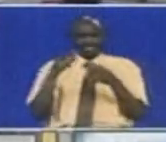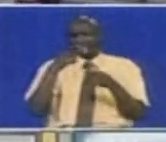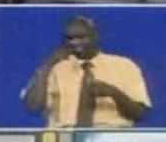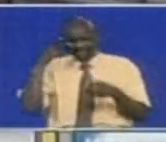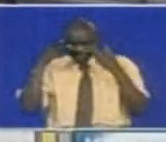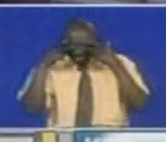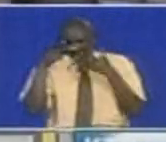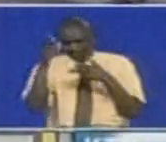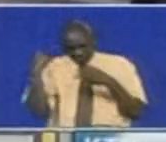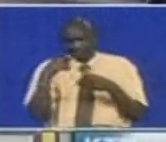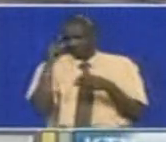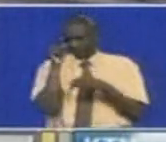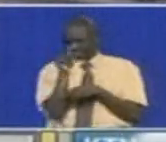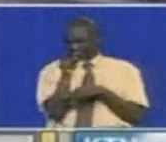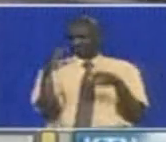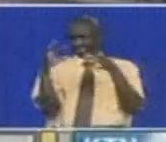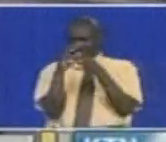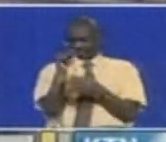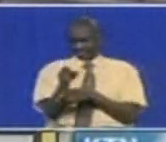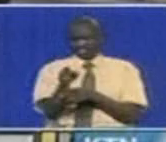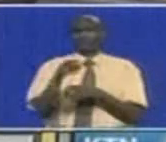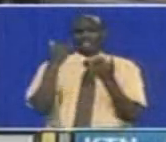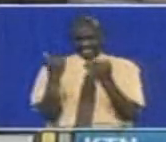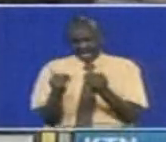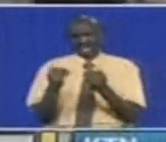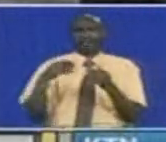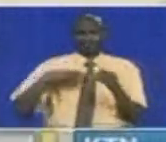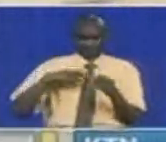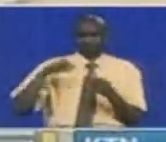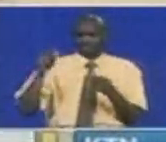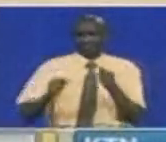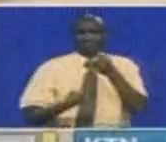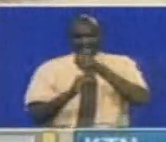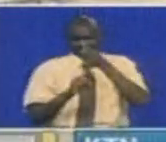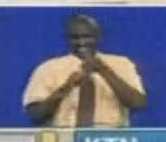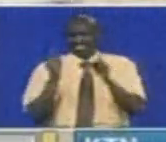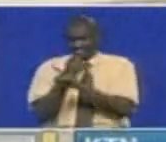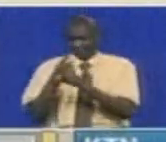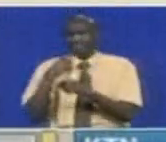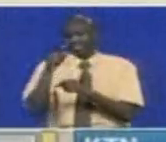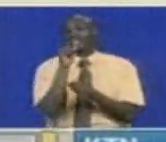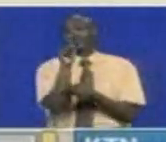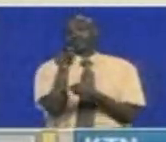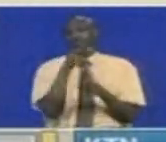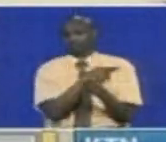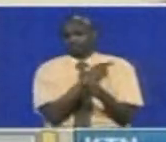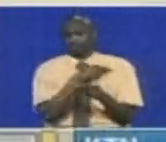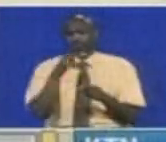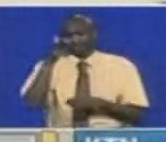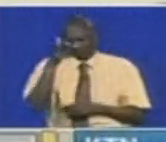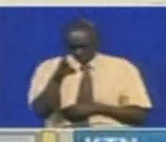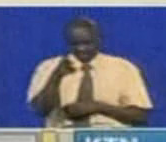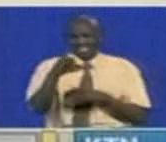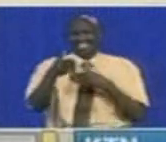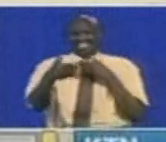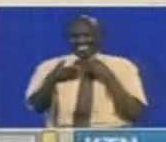Al-Shabaab, the radicalizing of young Muslims at the coast, and the funding of terrorist activities down at the coast, was allegedly gunned down outside